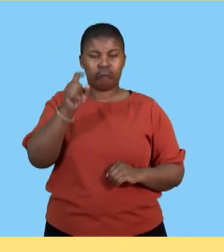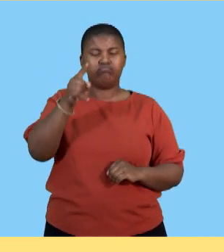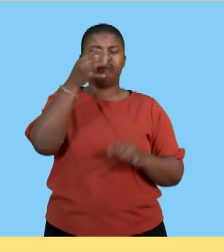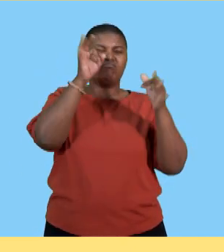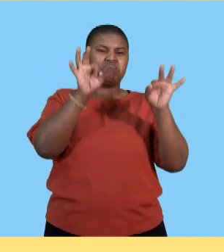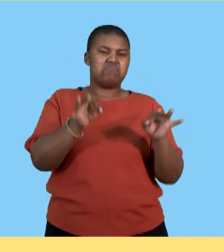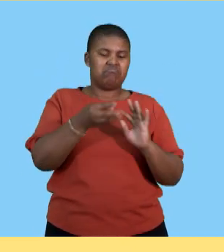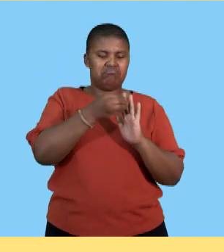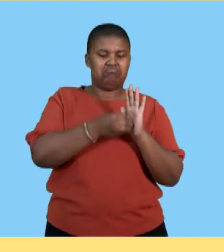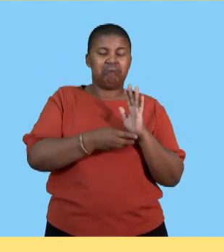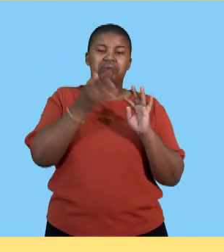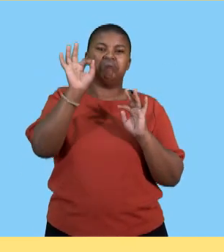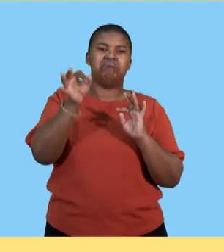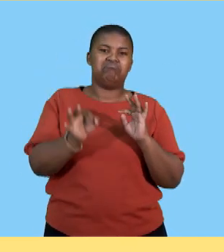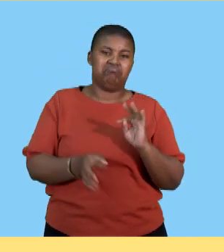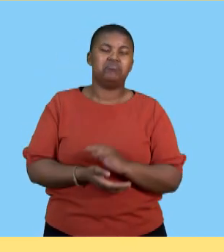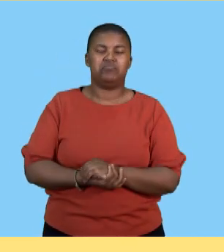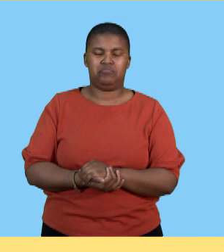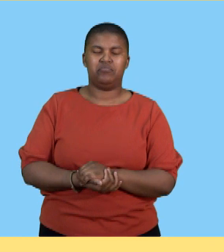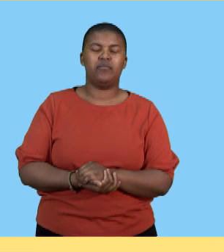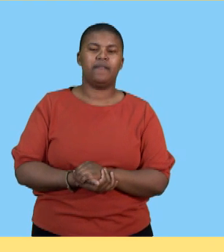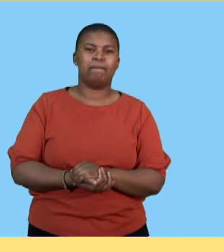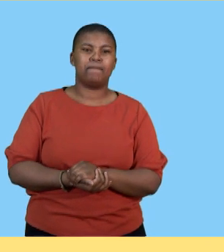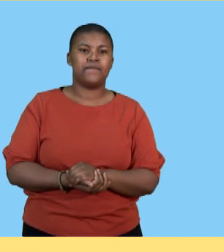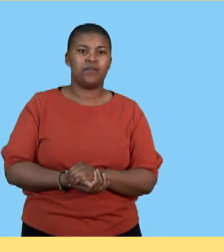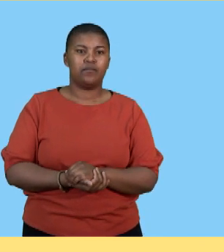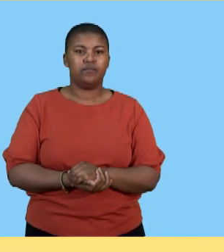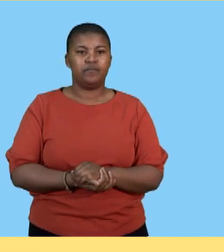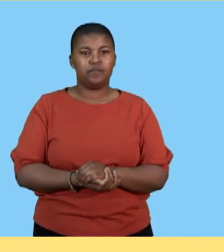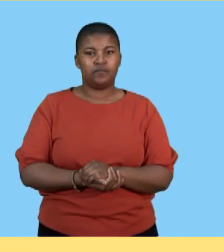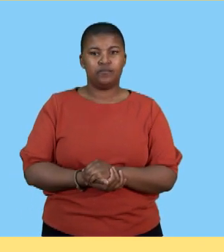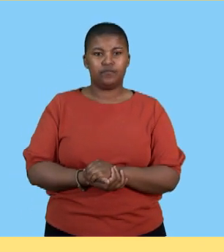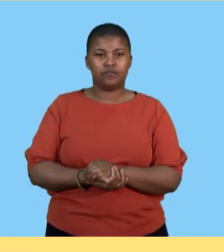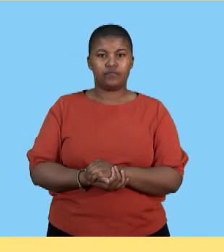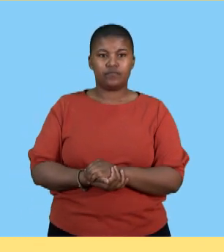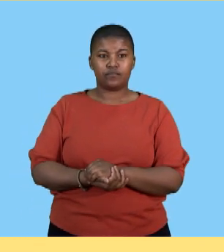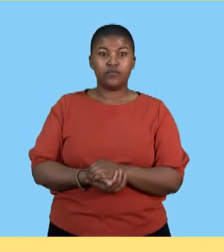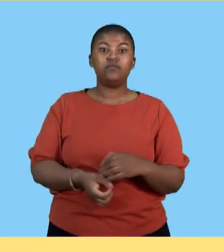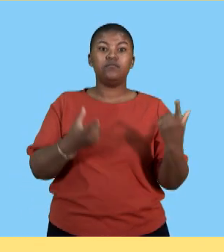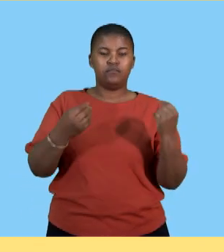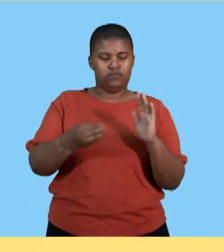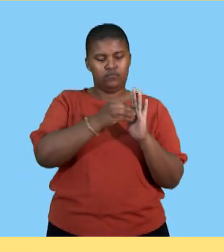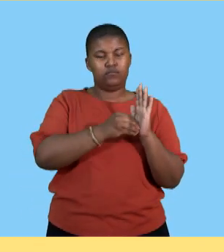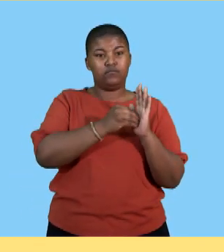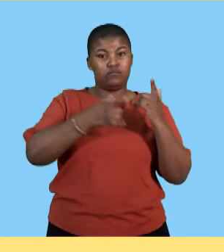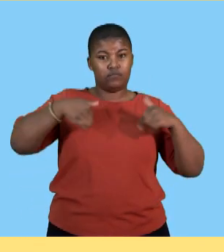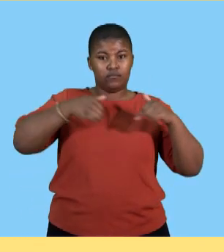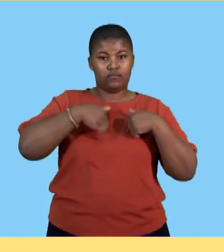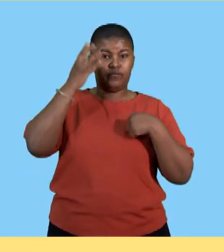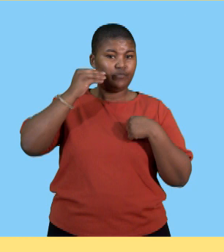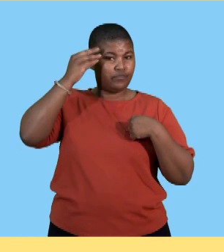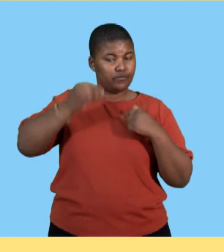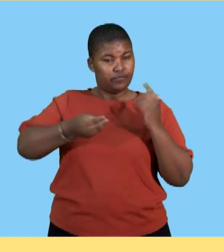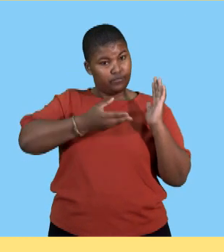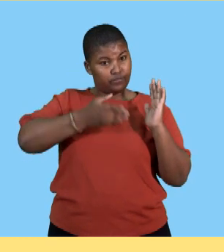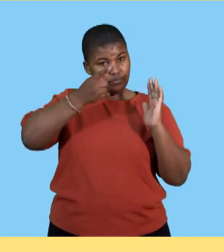this has been properly recorded, okay? We want to see, okay, this is where we're supposed to record our